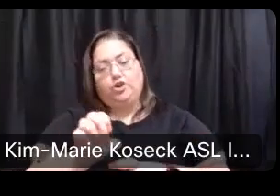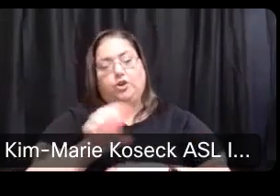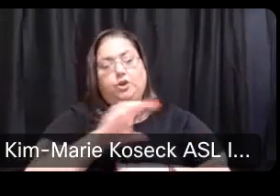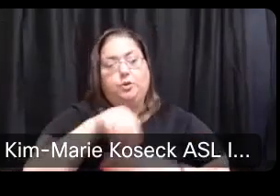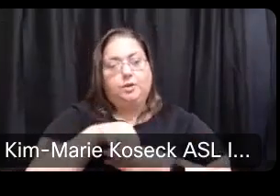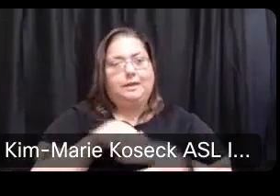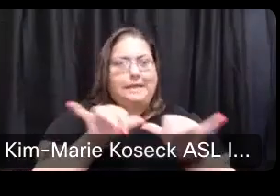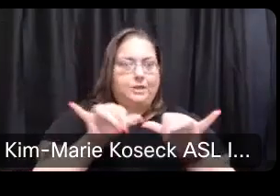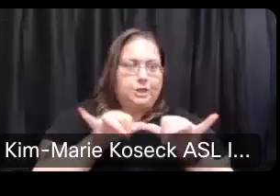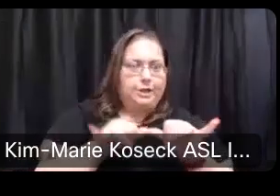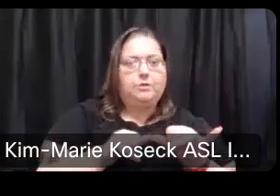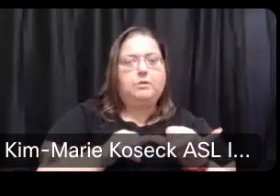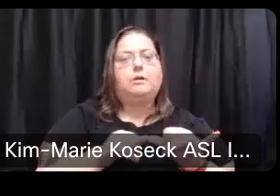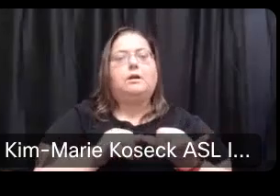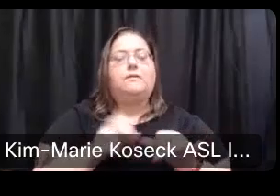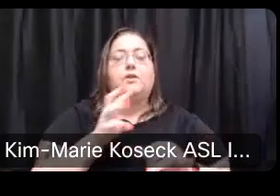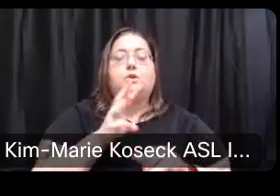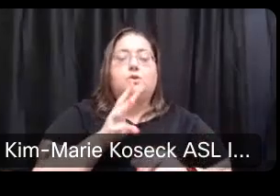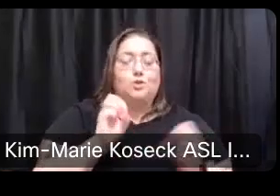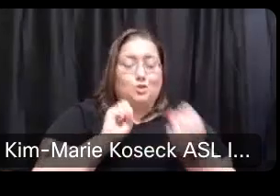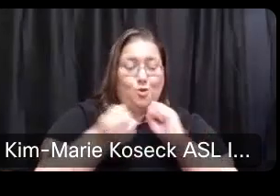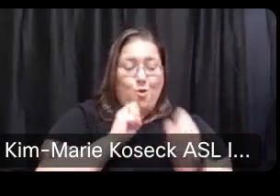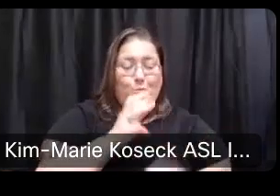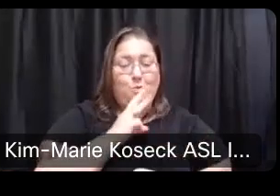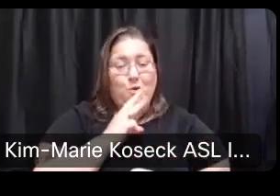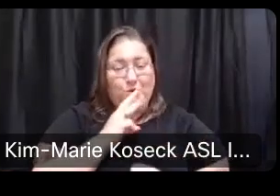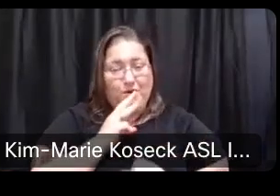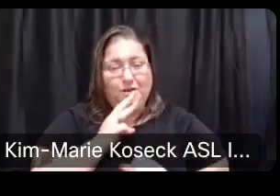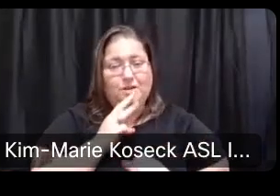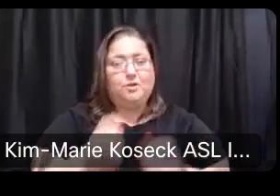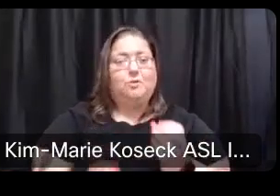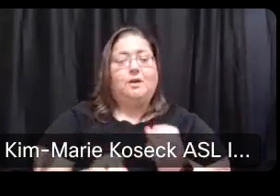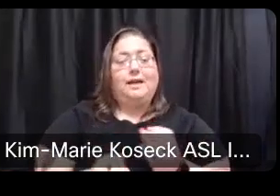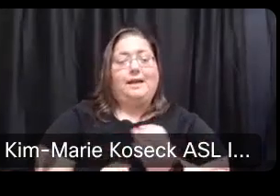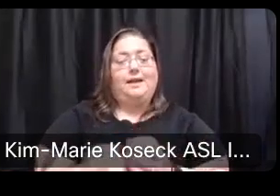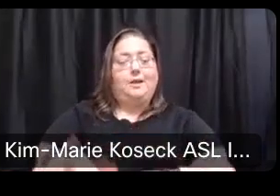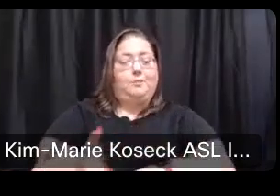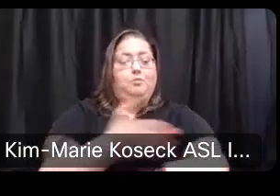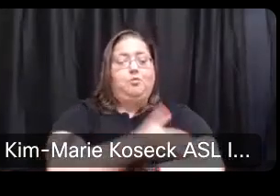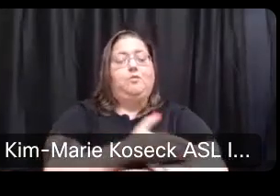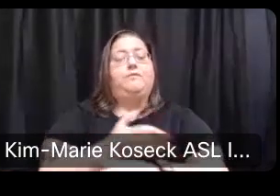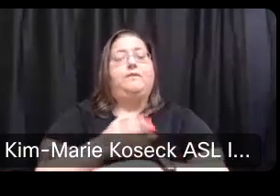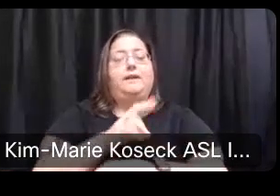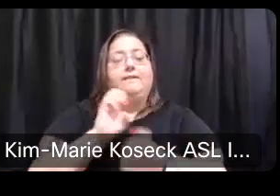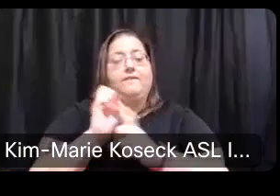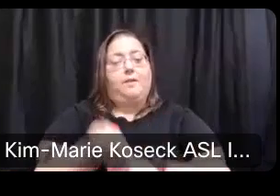engineered systems to address stormwater management and improve environmental quality.